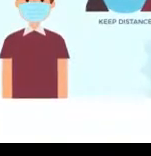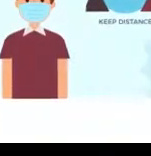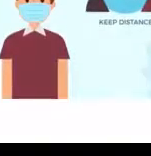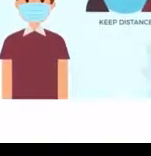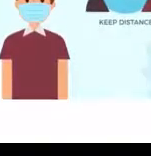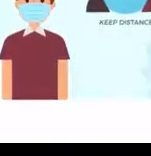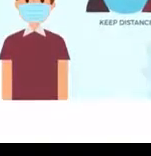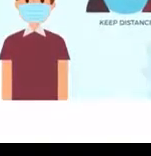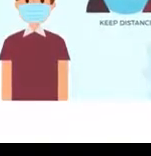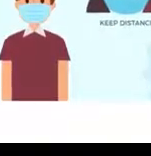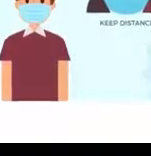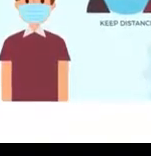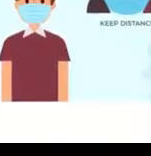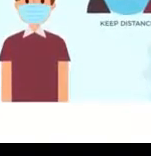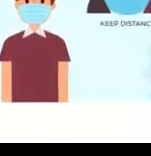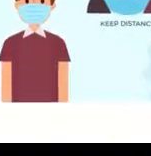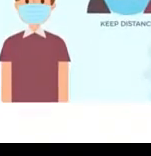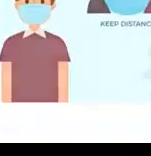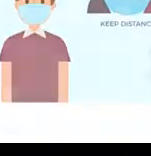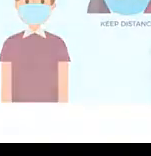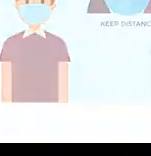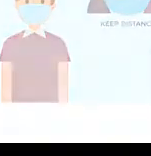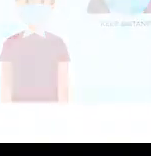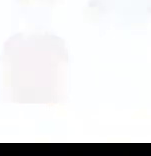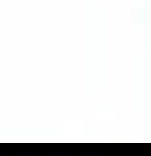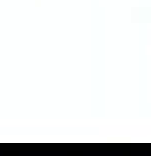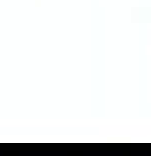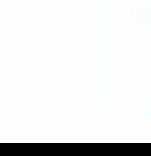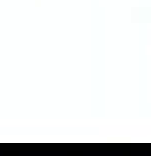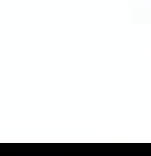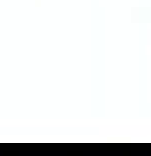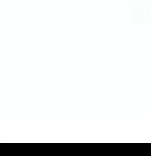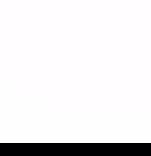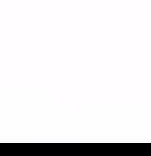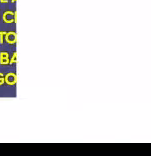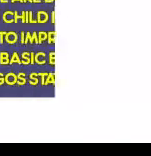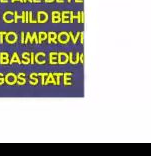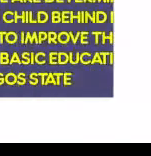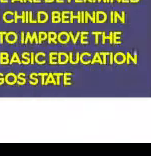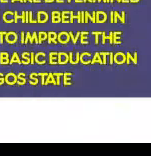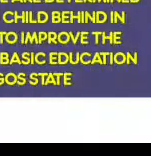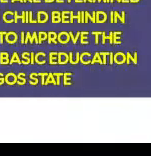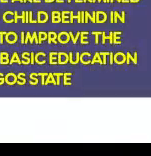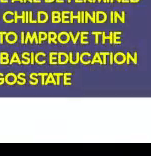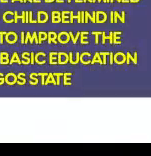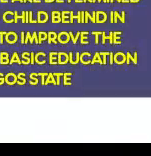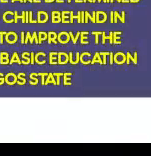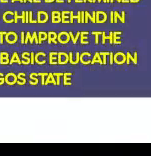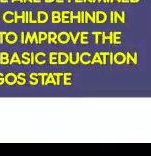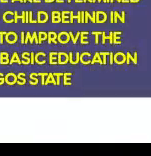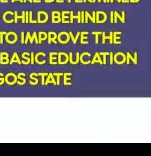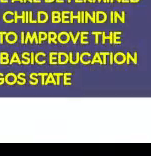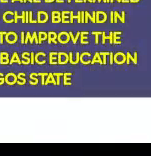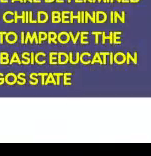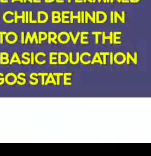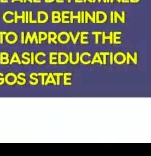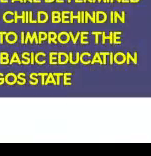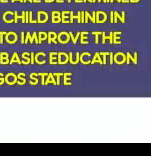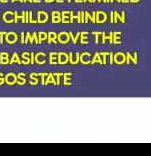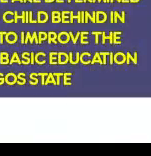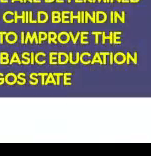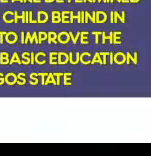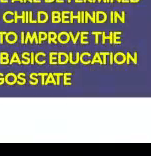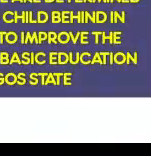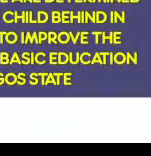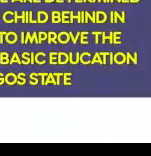safety guidelines as stipulated by the government. At LASUBEB, we are determined to leave no child behind in our